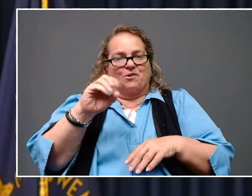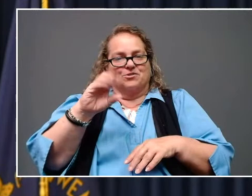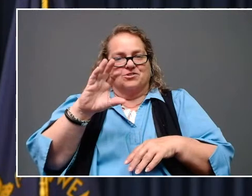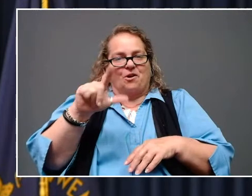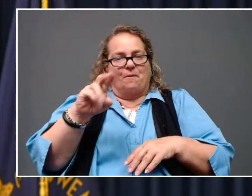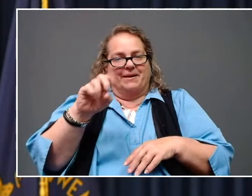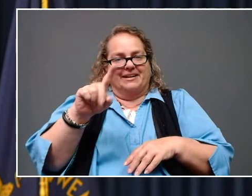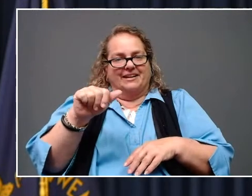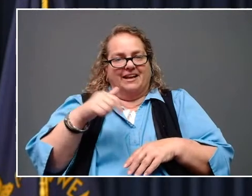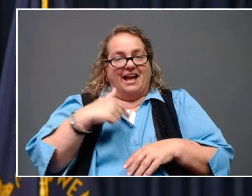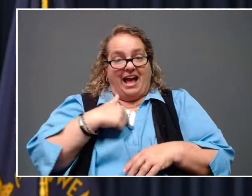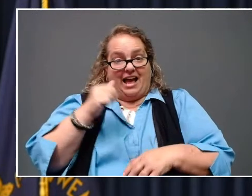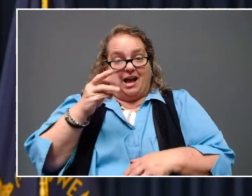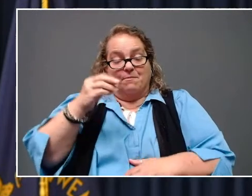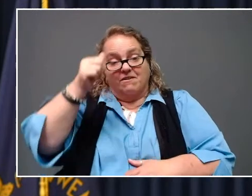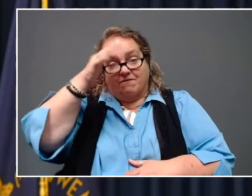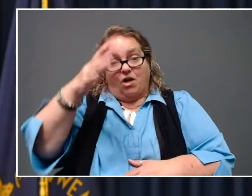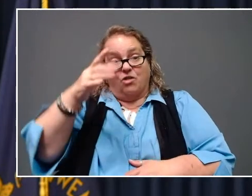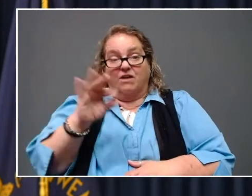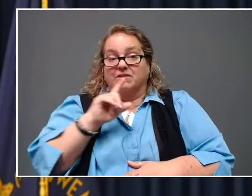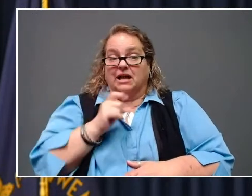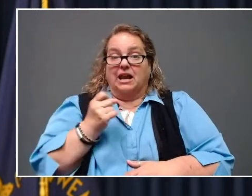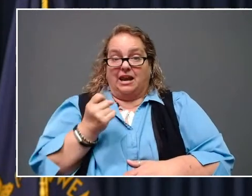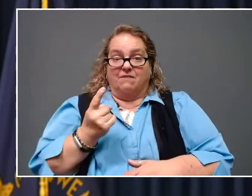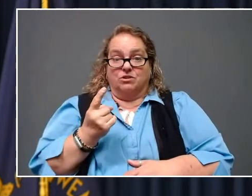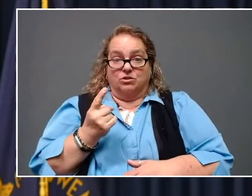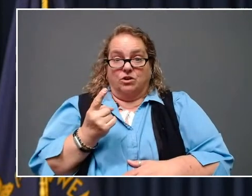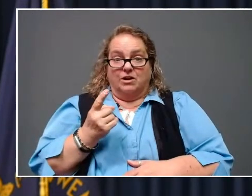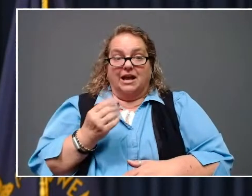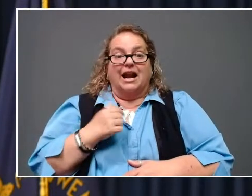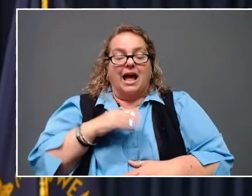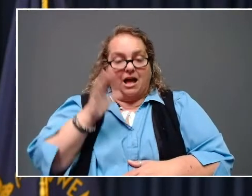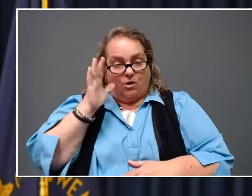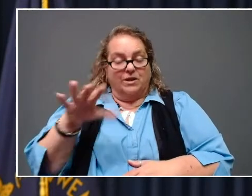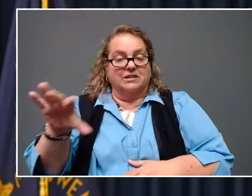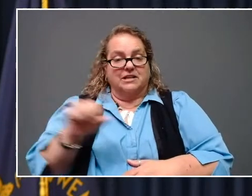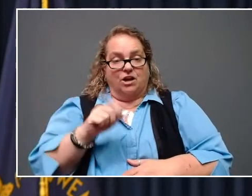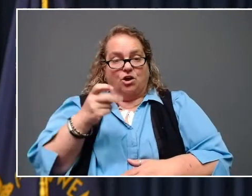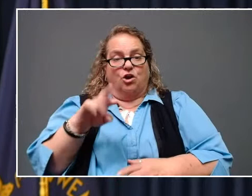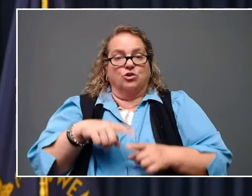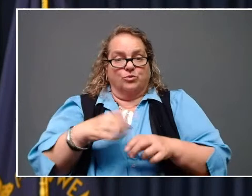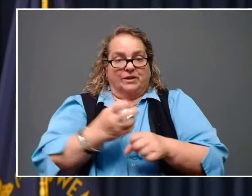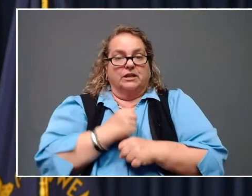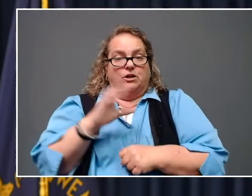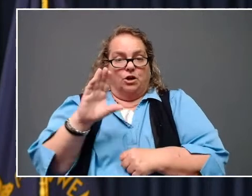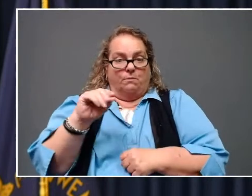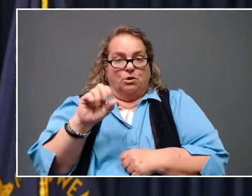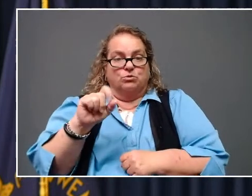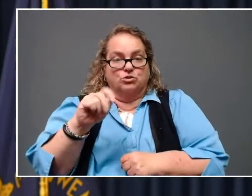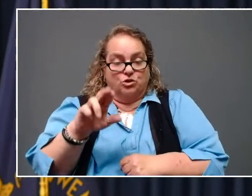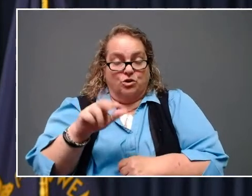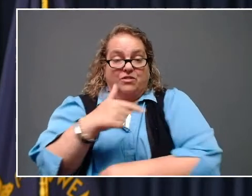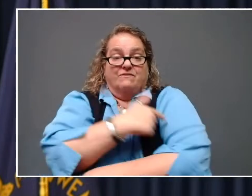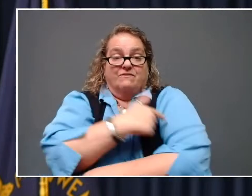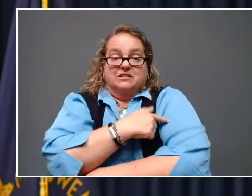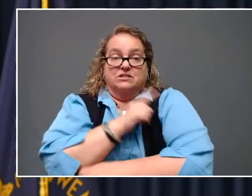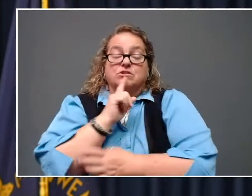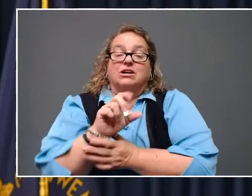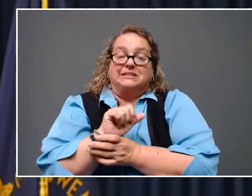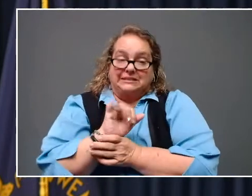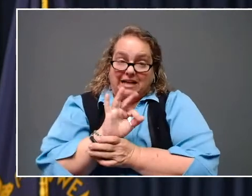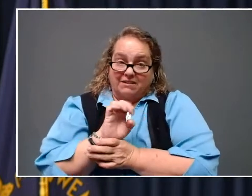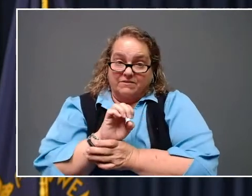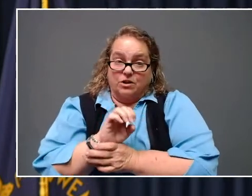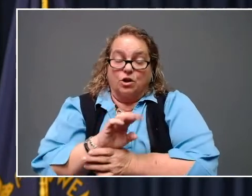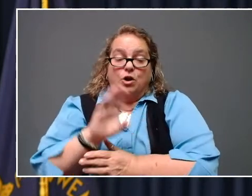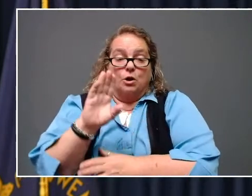am the father of an 11-year-old, and I will be taking her to get her booster. These vaccines are safe. The boosters